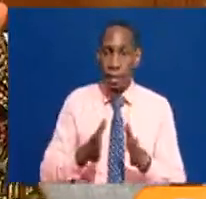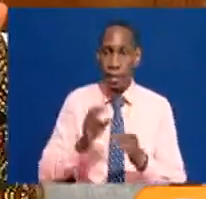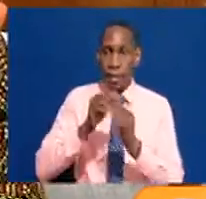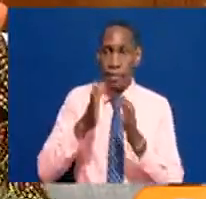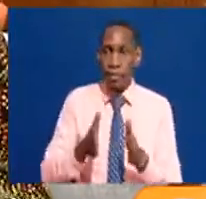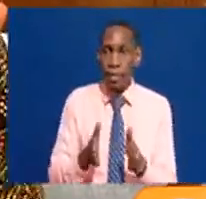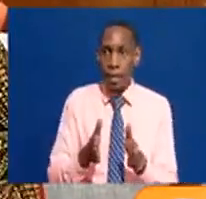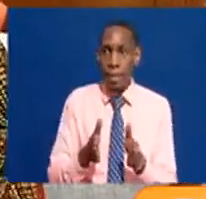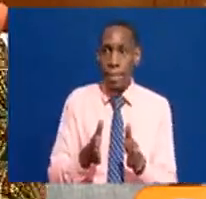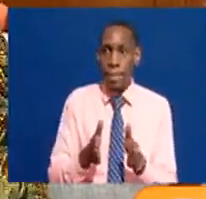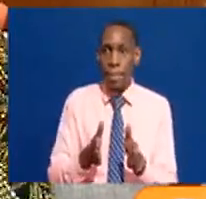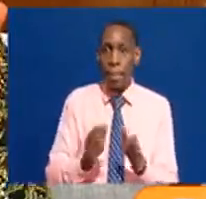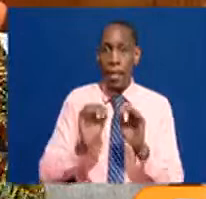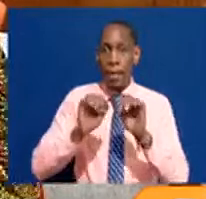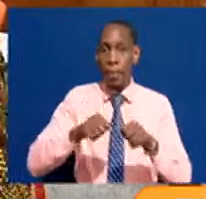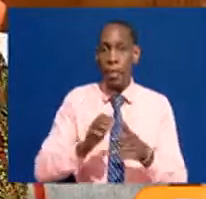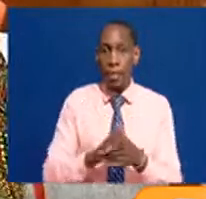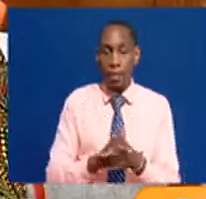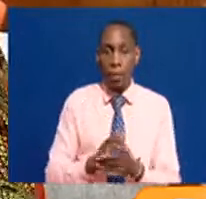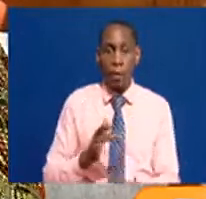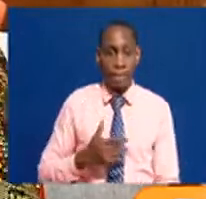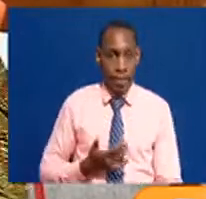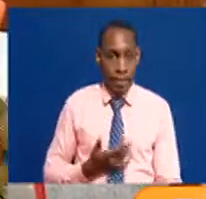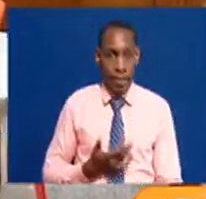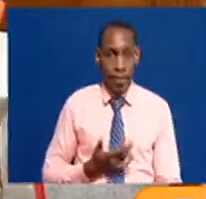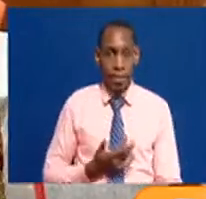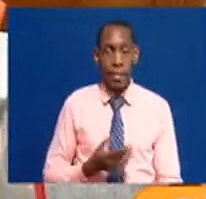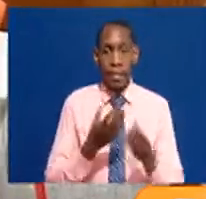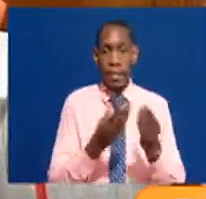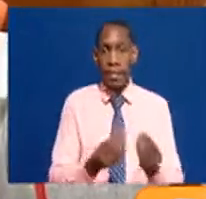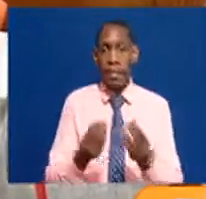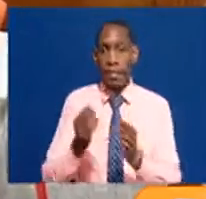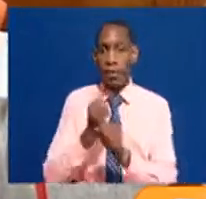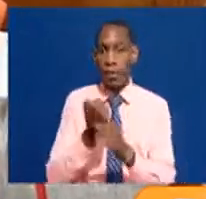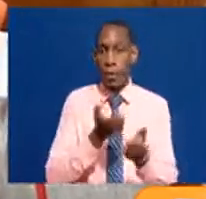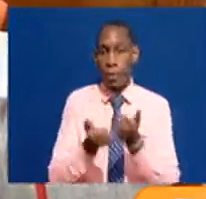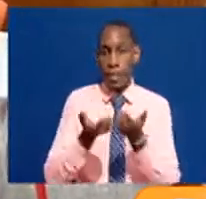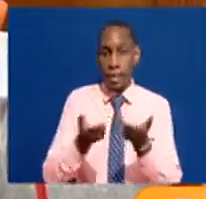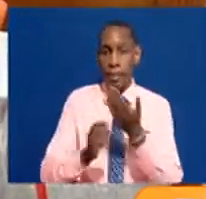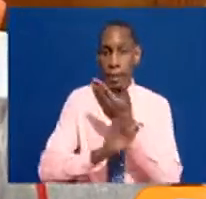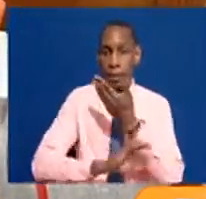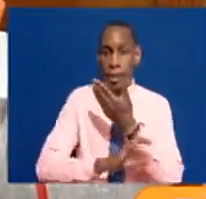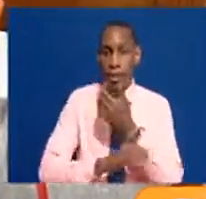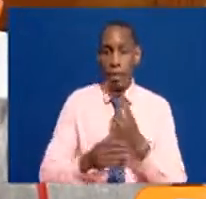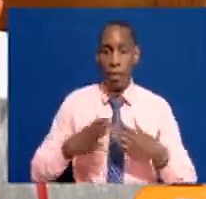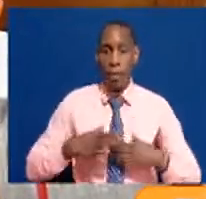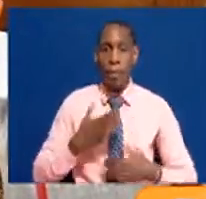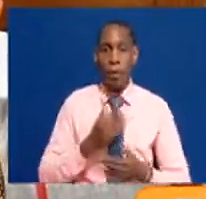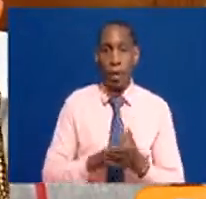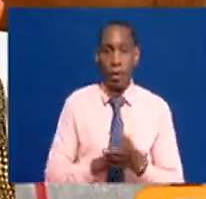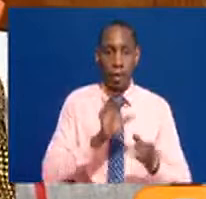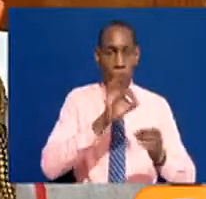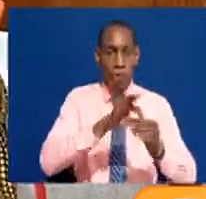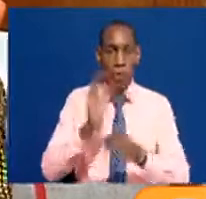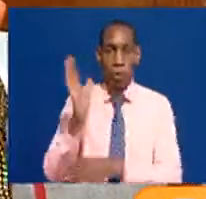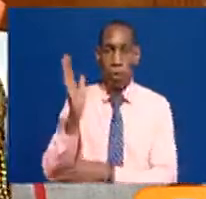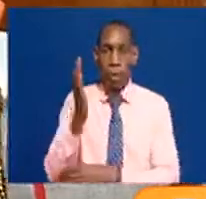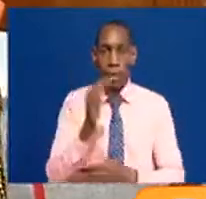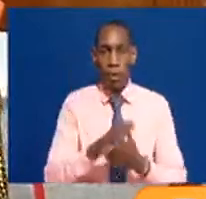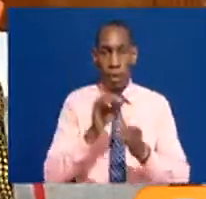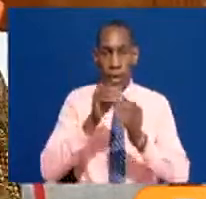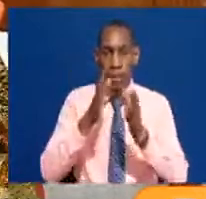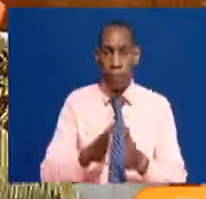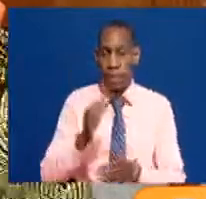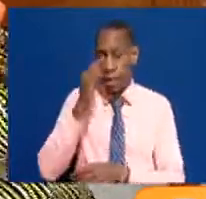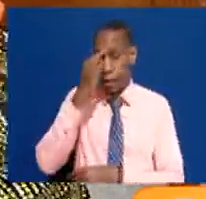Investors have got to be able to feel it's easy to do business in this country. There are people who want to plant trees. I've got an investor